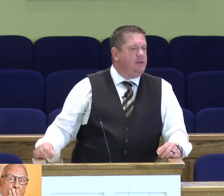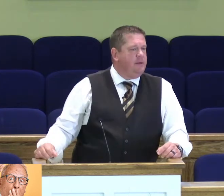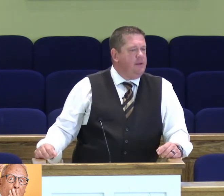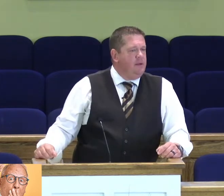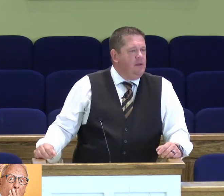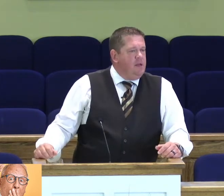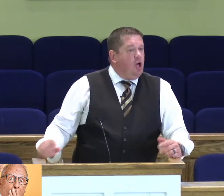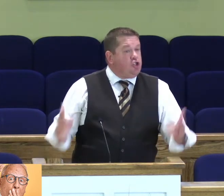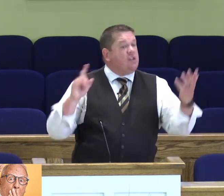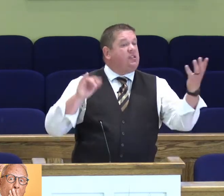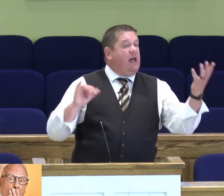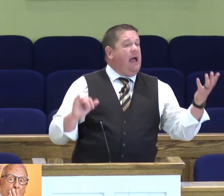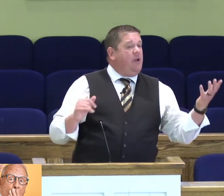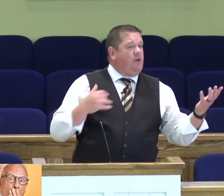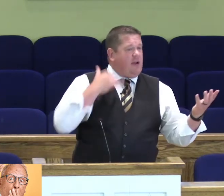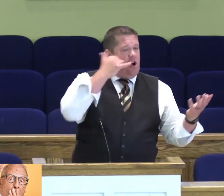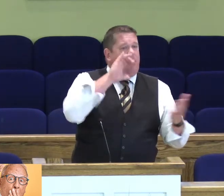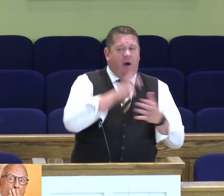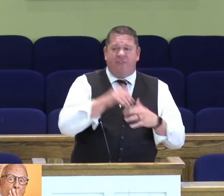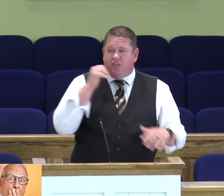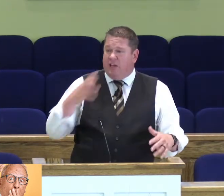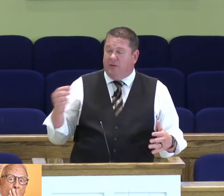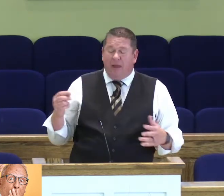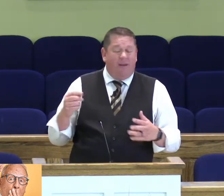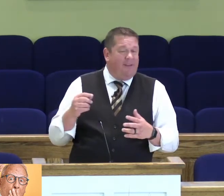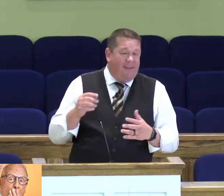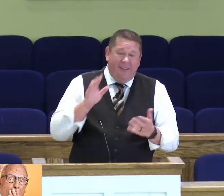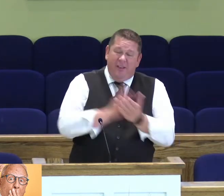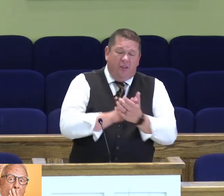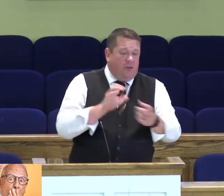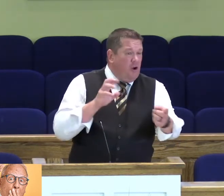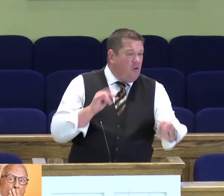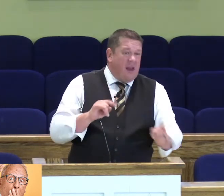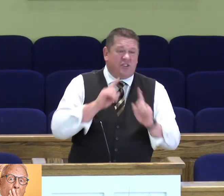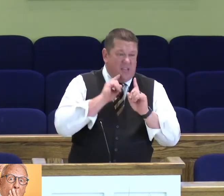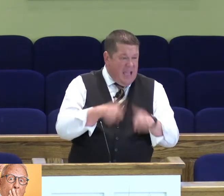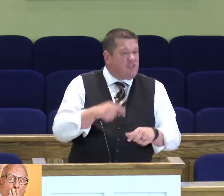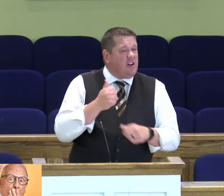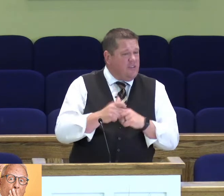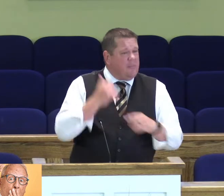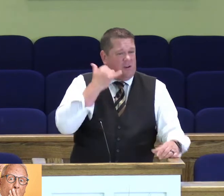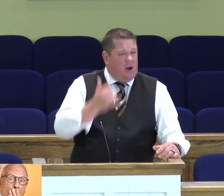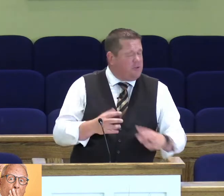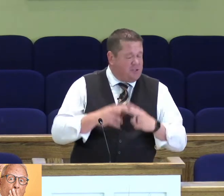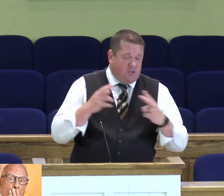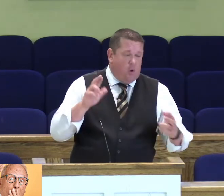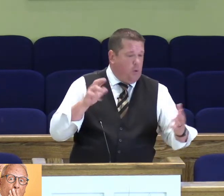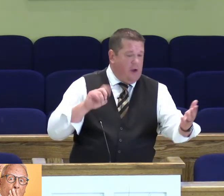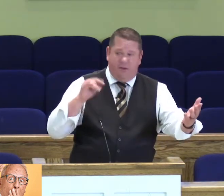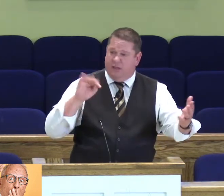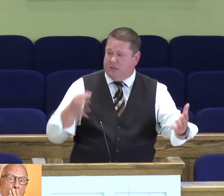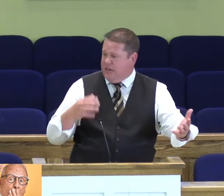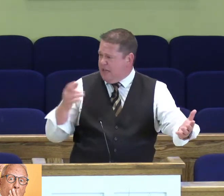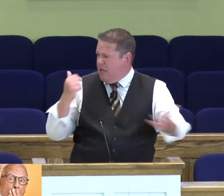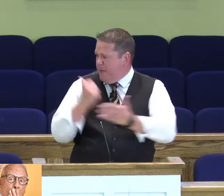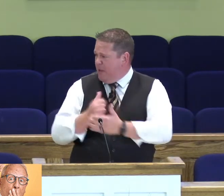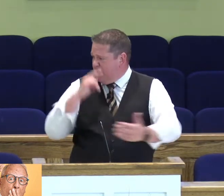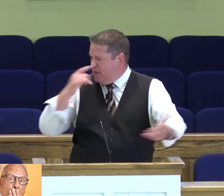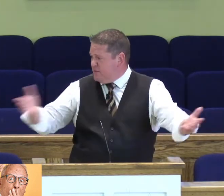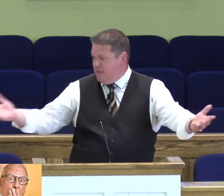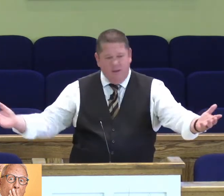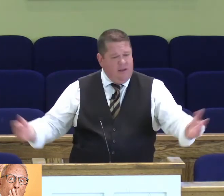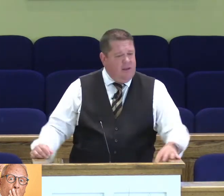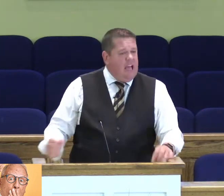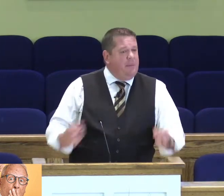will listen. Just like when I called my wife yesterday, and to her credit, she answered every time I called, which is so rare in the Dignan house. Can I get an